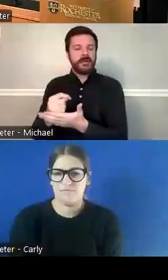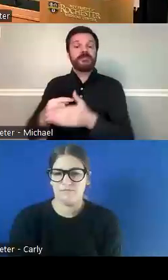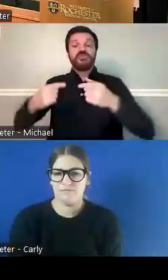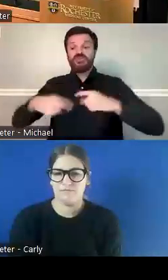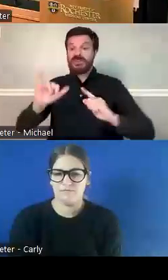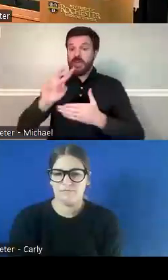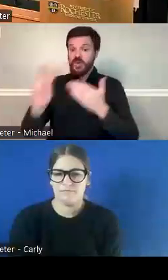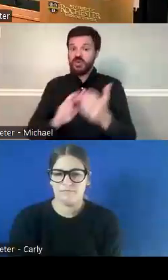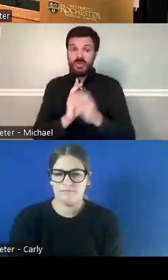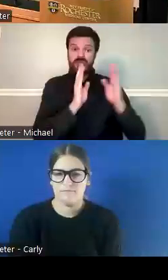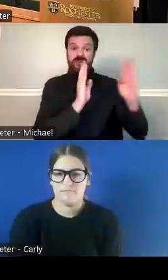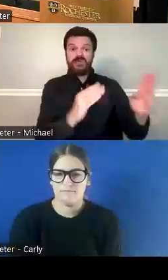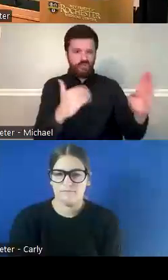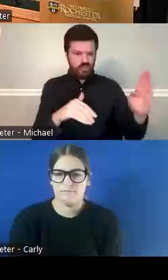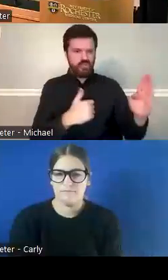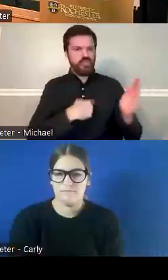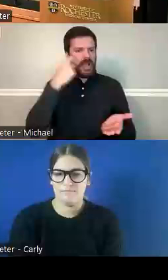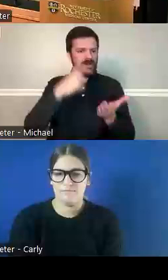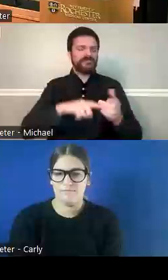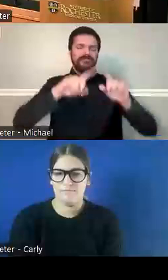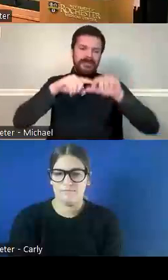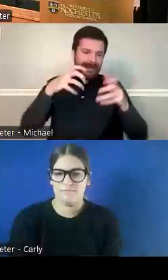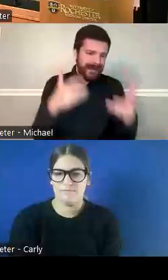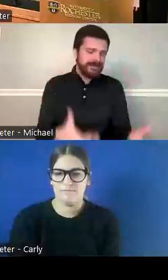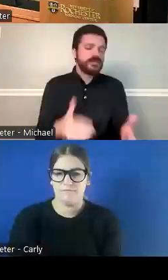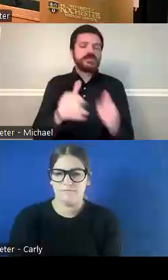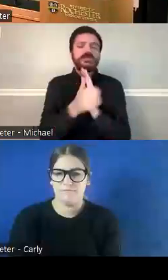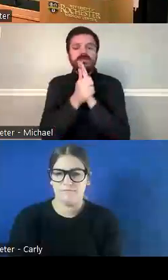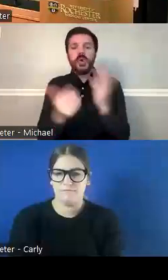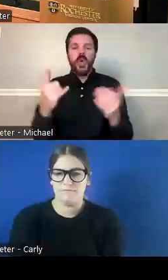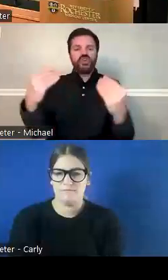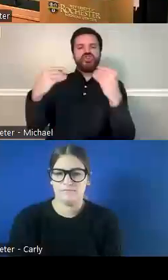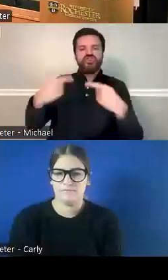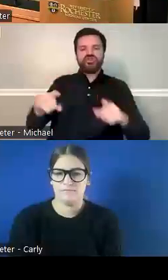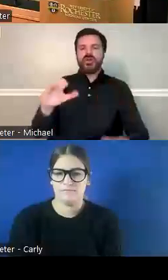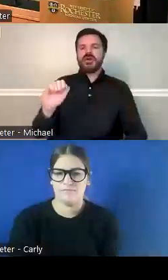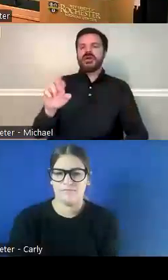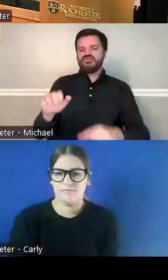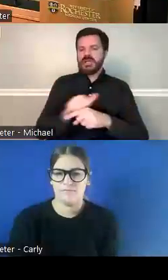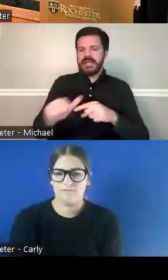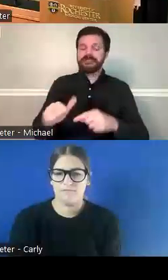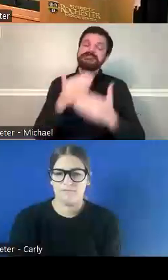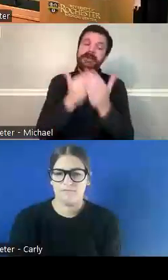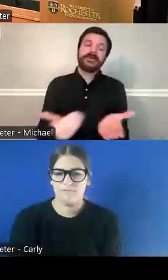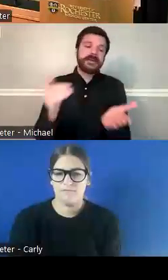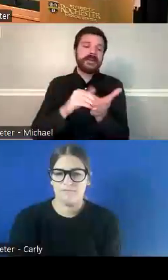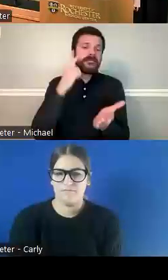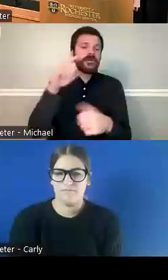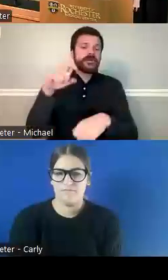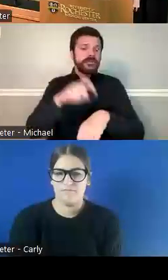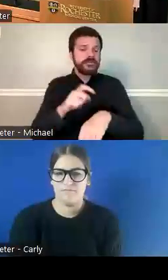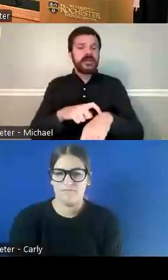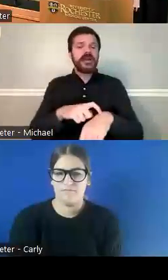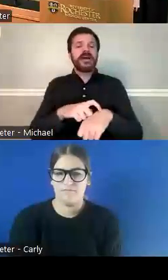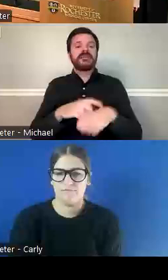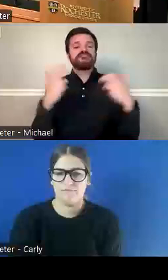those 2 hours, though, I relied heavily on the skills you taught us during the care training. Thank you again for time you've put into